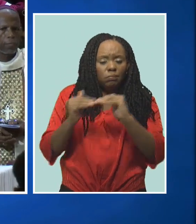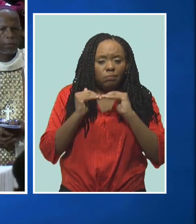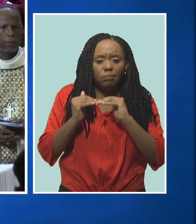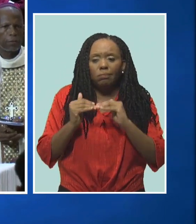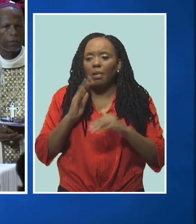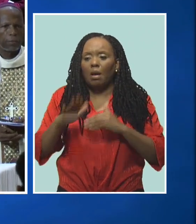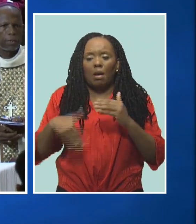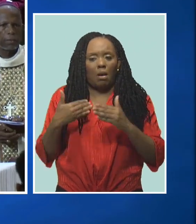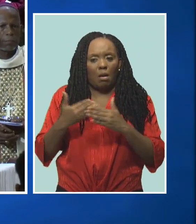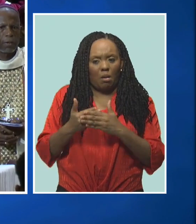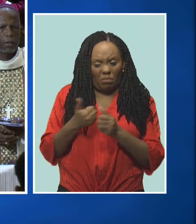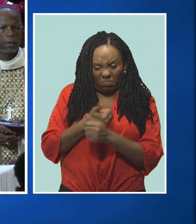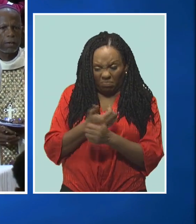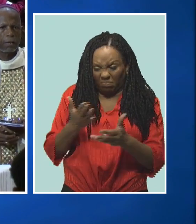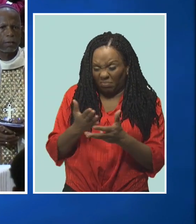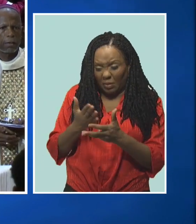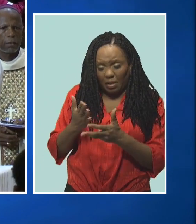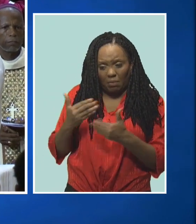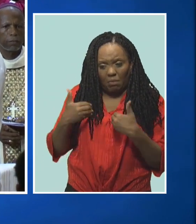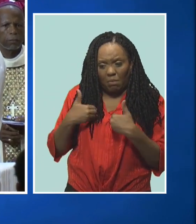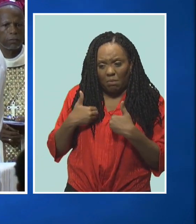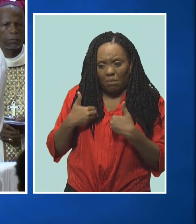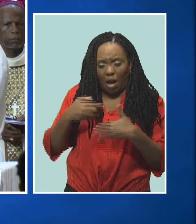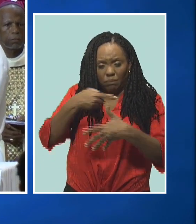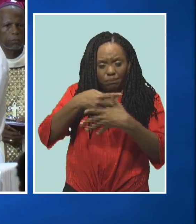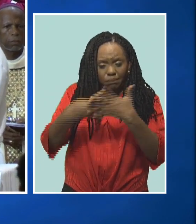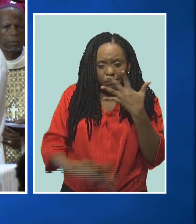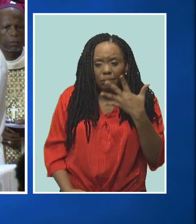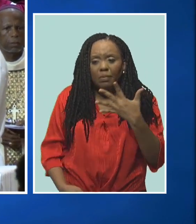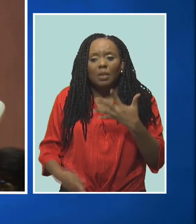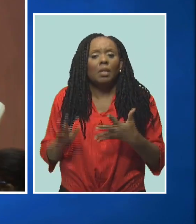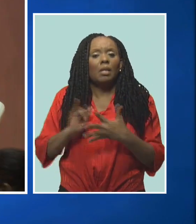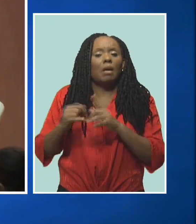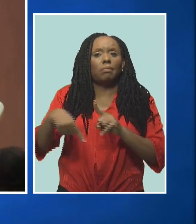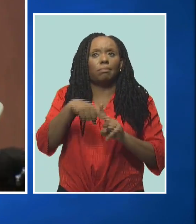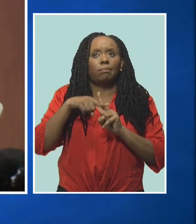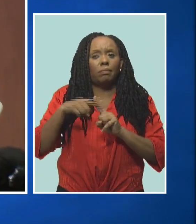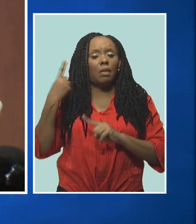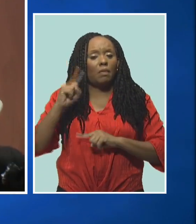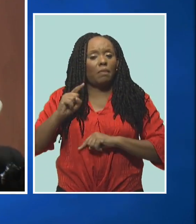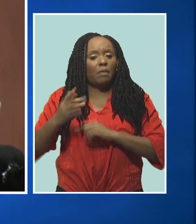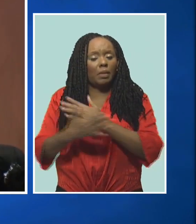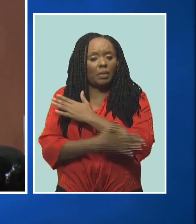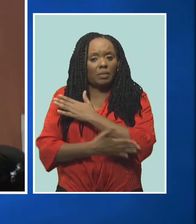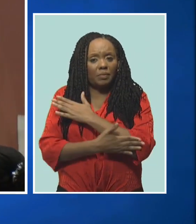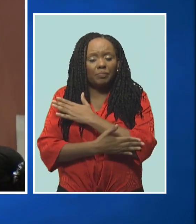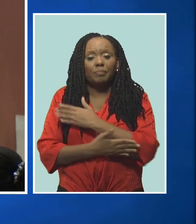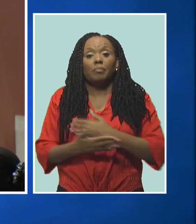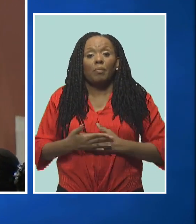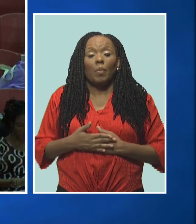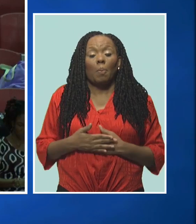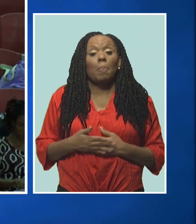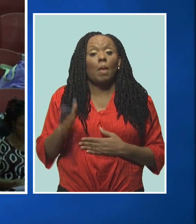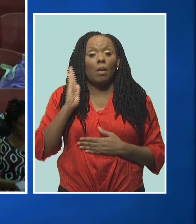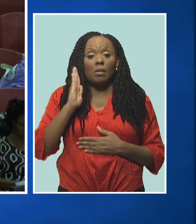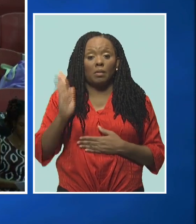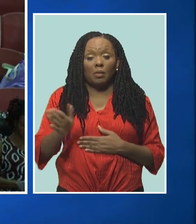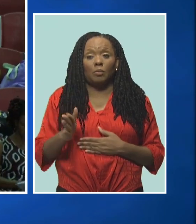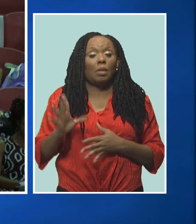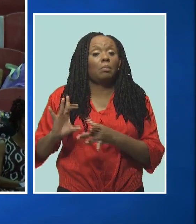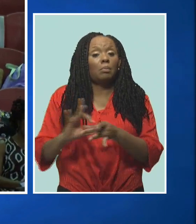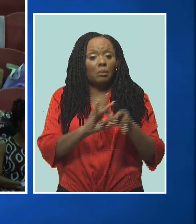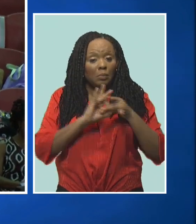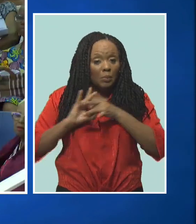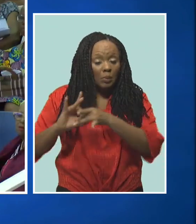Meanwhile, current Anglican Bishop of Barbados, Michael Maxwell, says the church plans to continue to not only be missional and